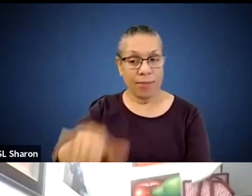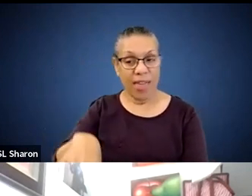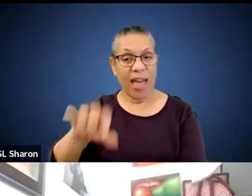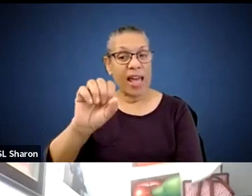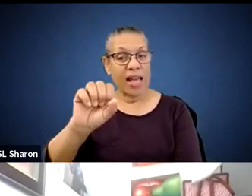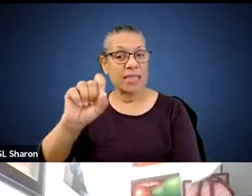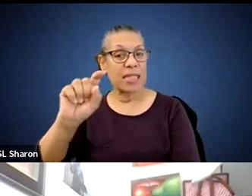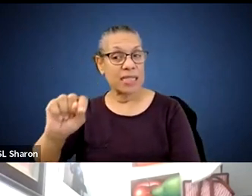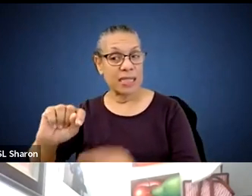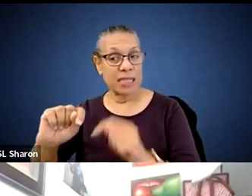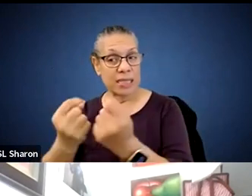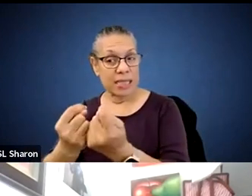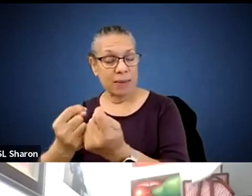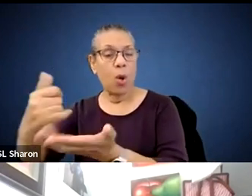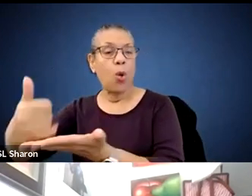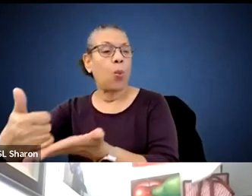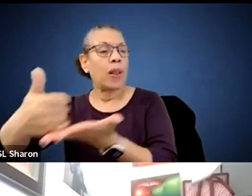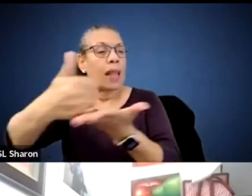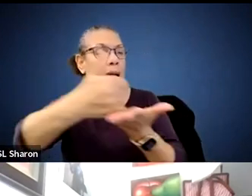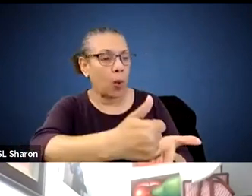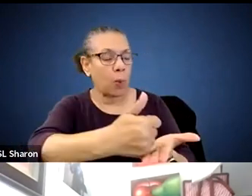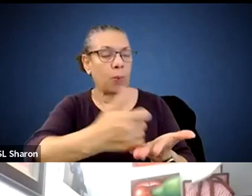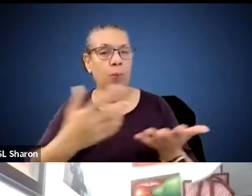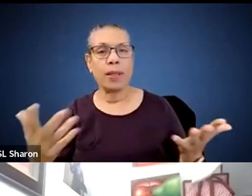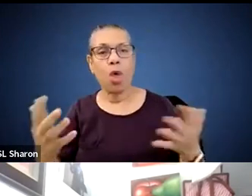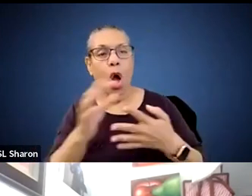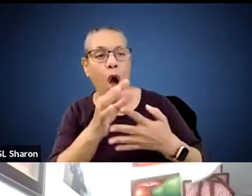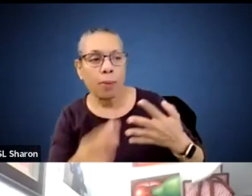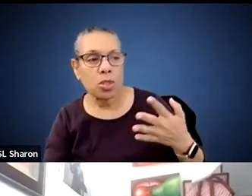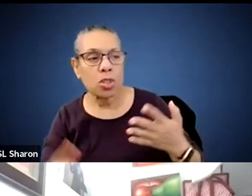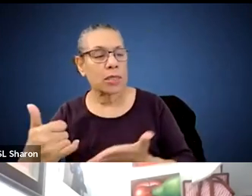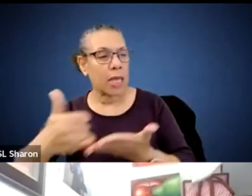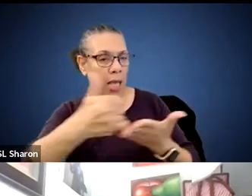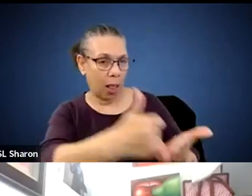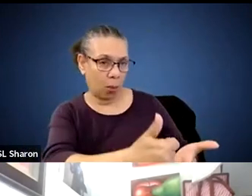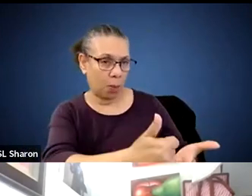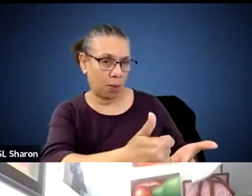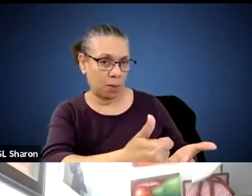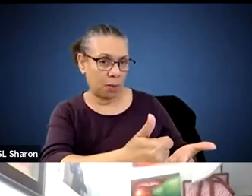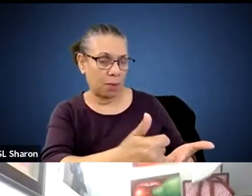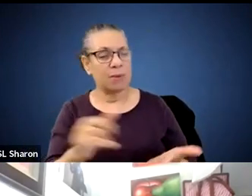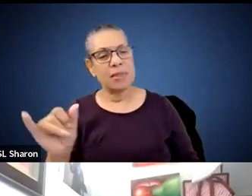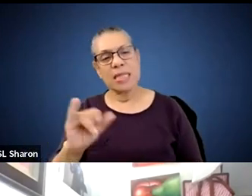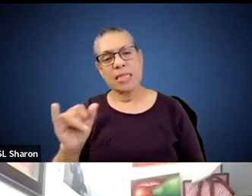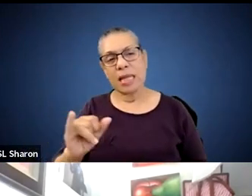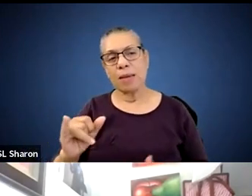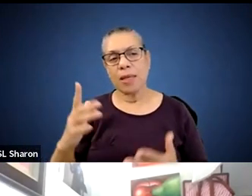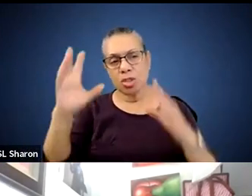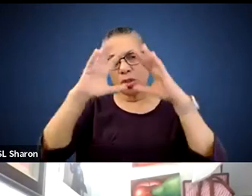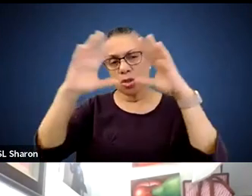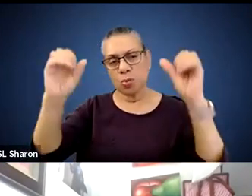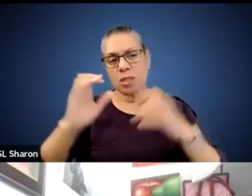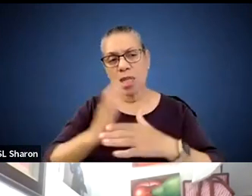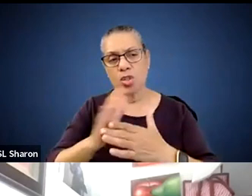student with again tiered supports and a menu of options as superintendent Skipper mentioned thank you